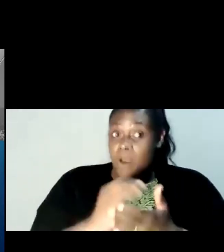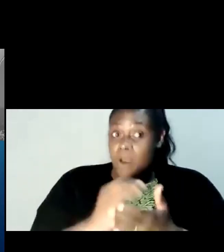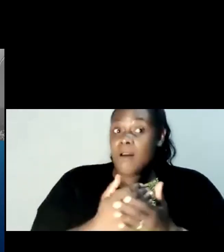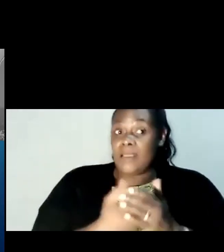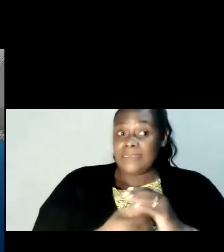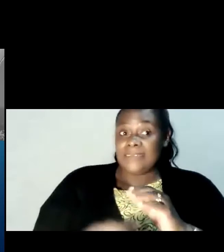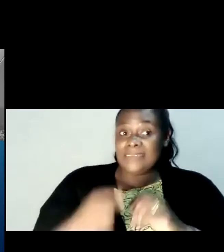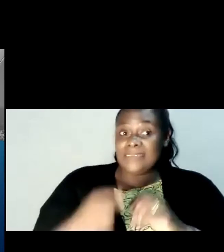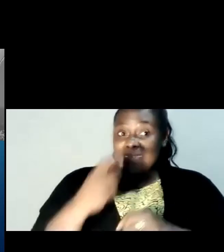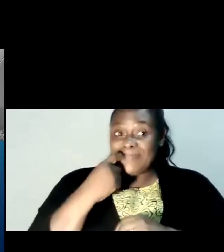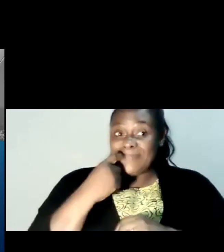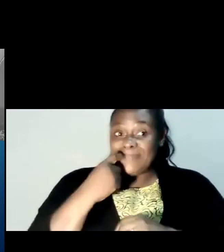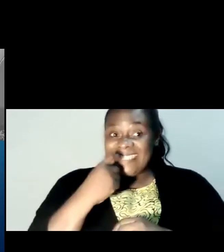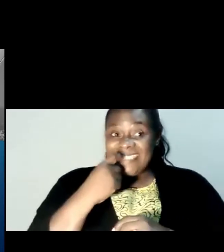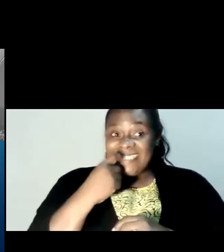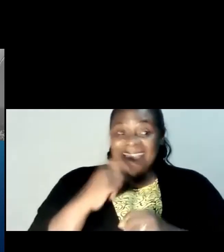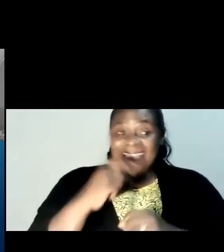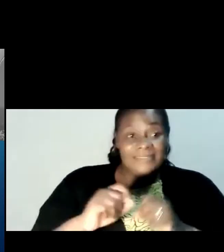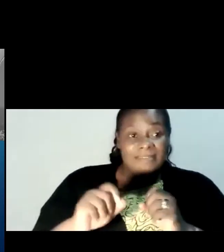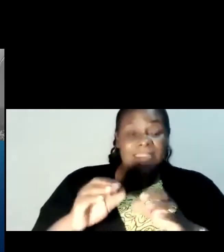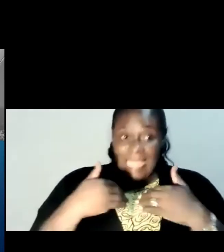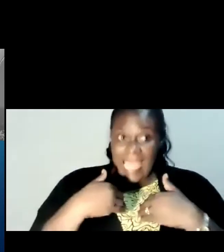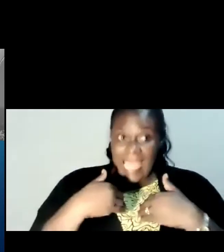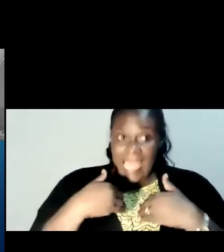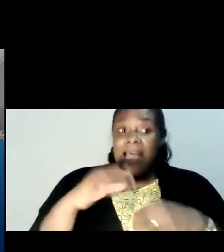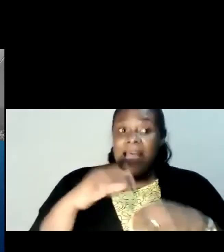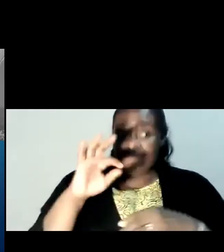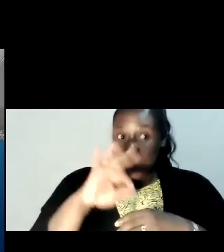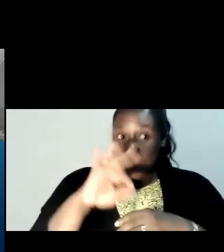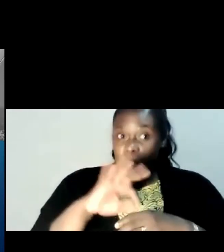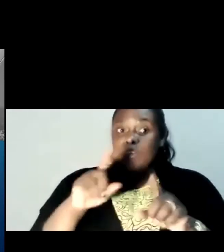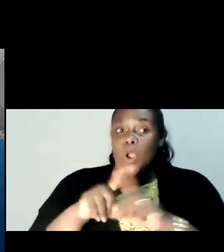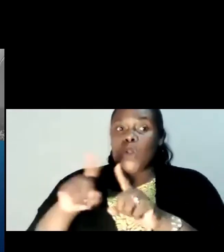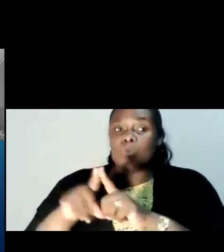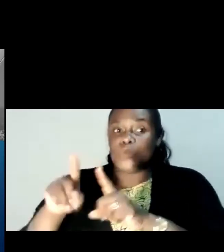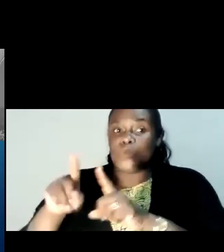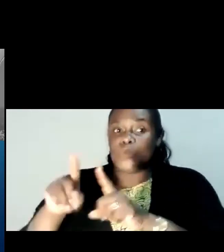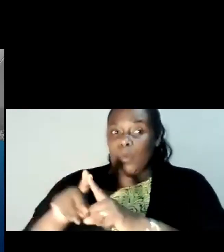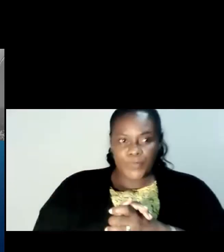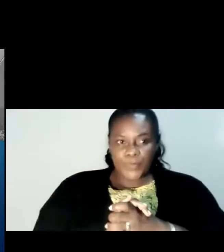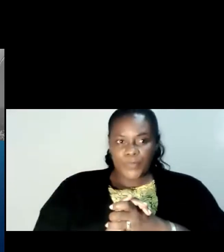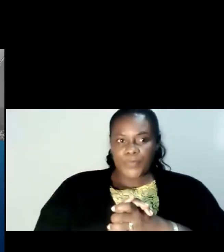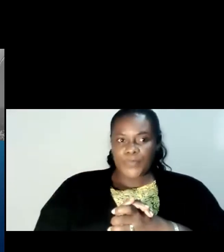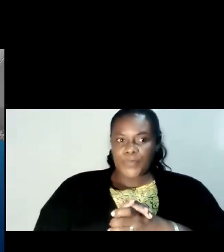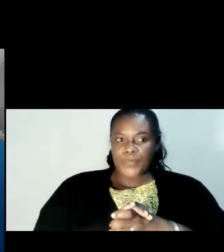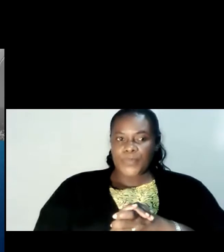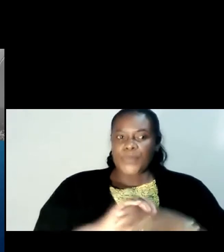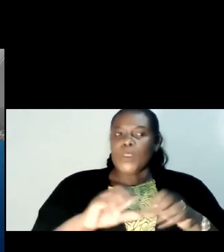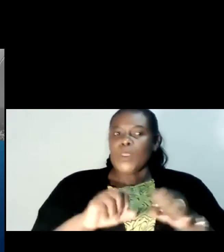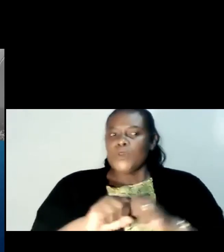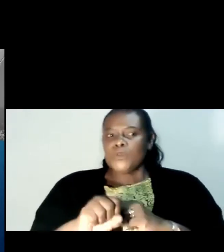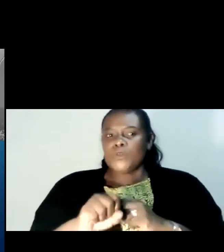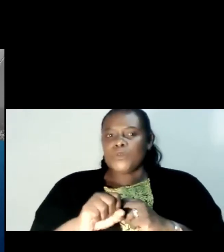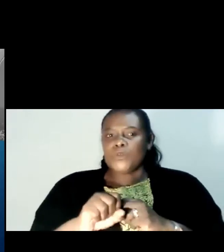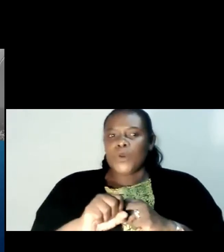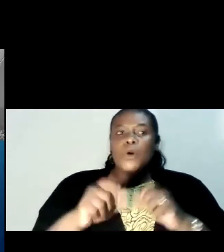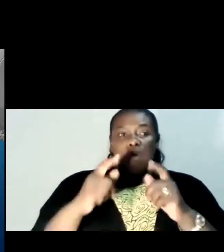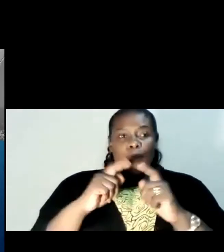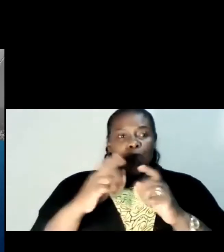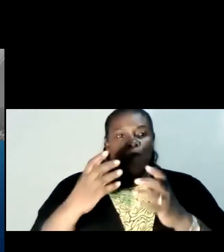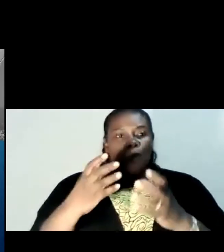and pistachios, those types of things are high in salt. And in Barbados, we tend to eat a lot of nuts.